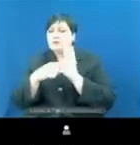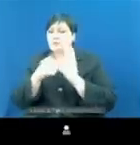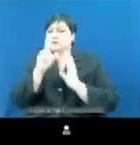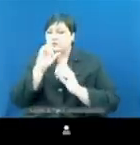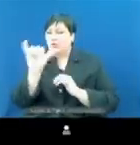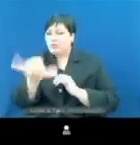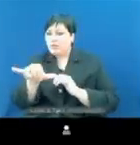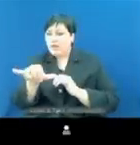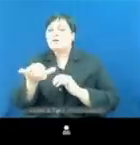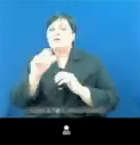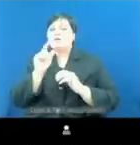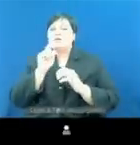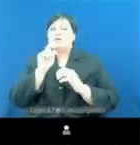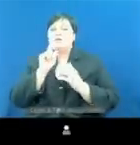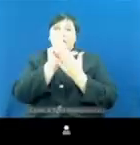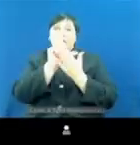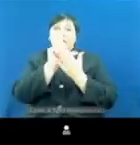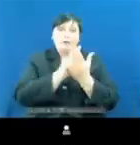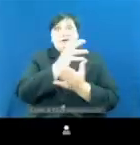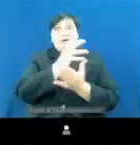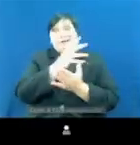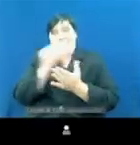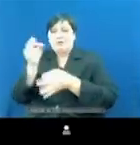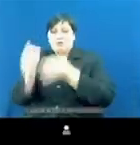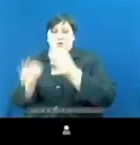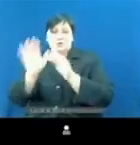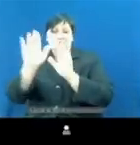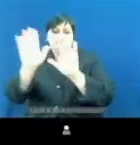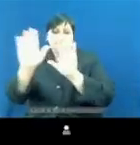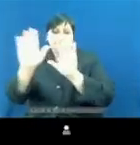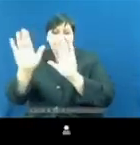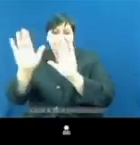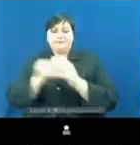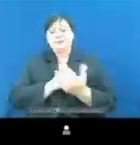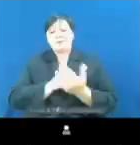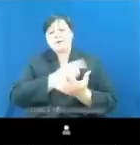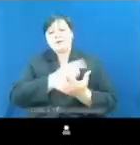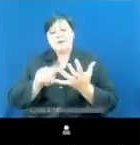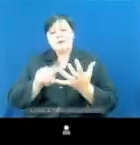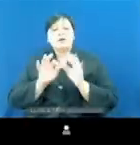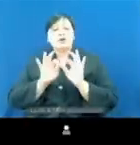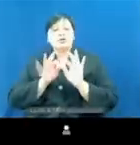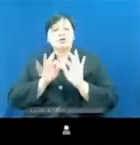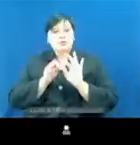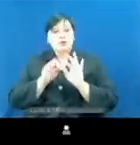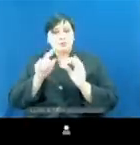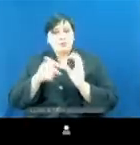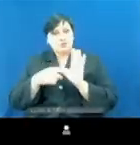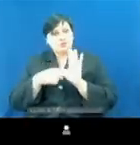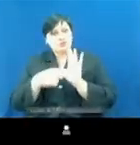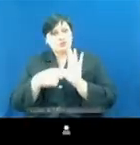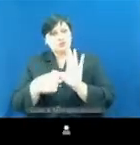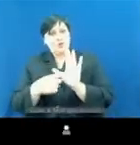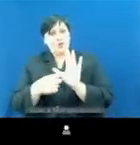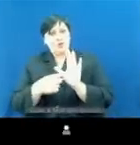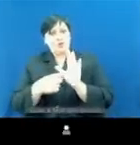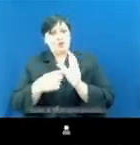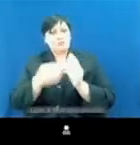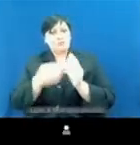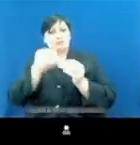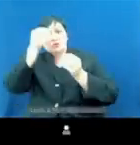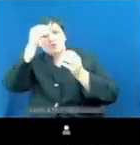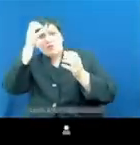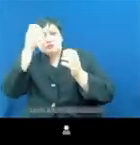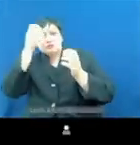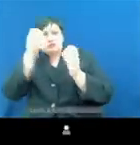court and legal protocol. An interpreter needs to demonstrate the knowledge and skills for effective